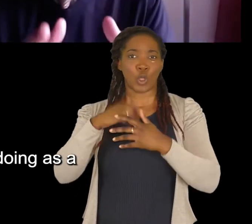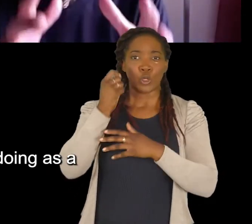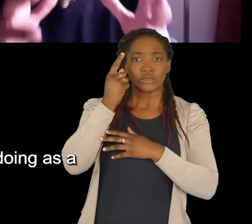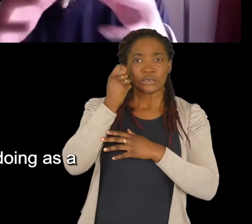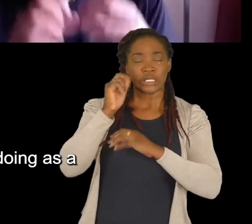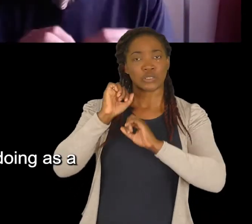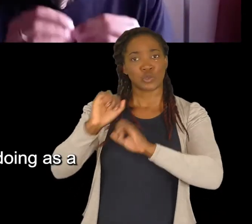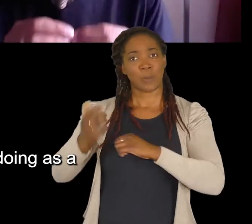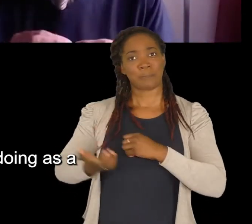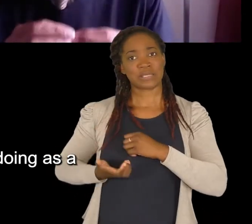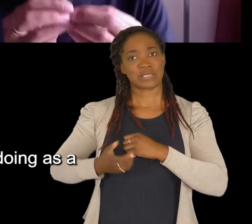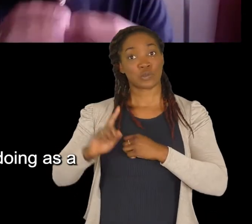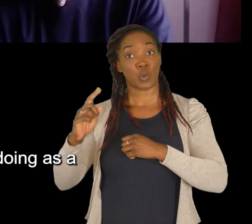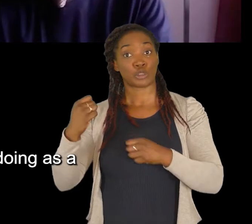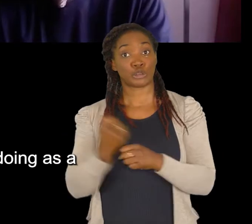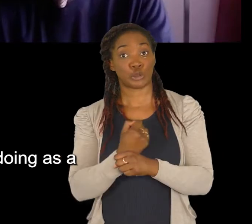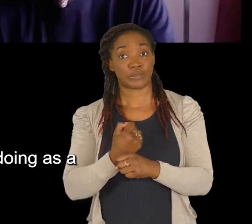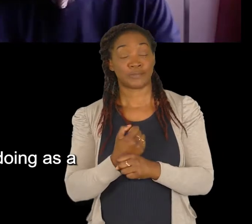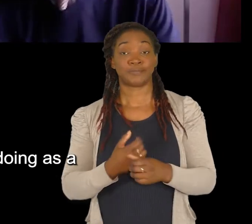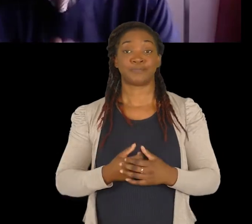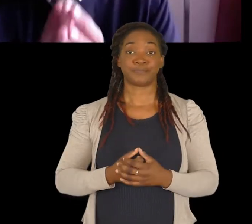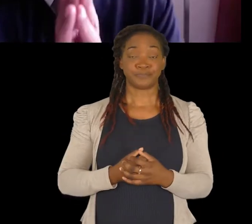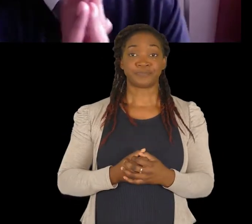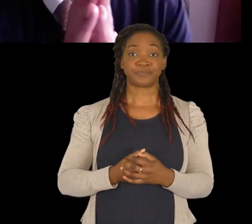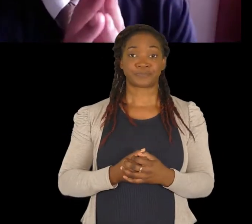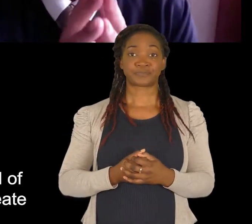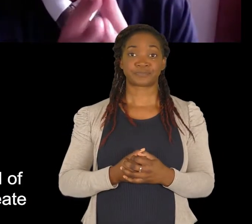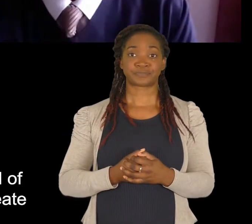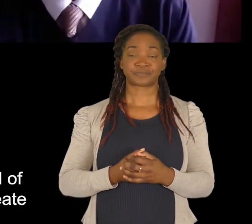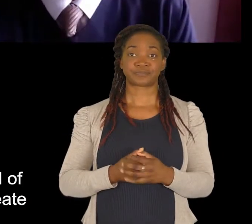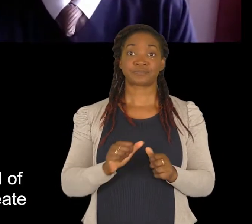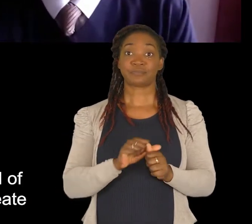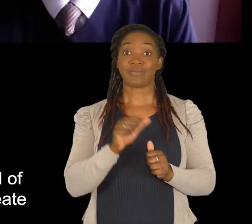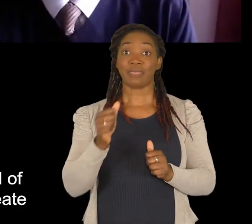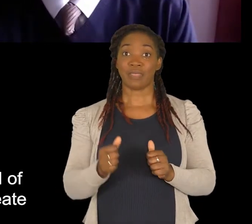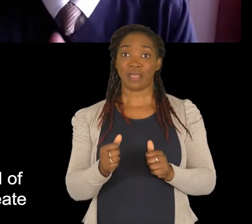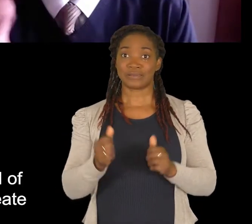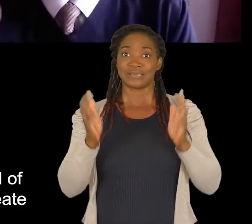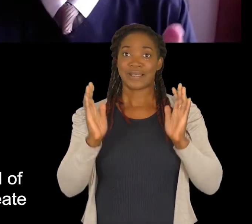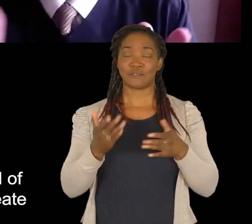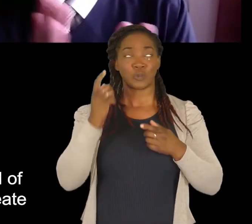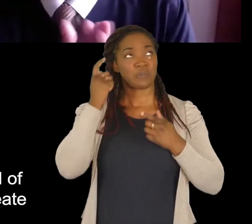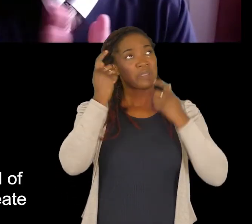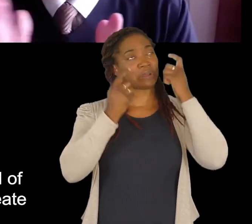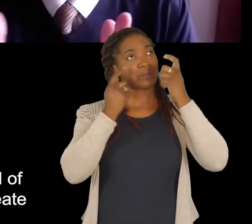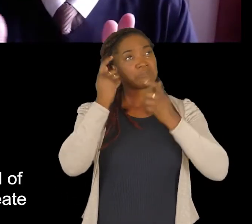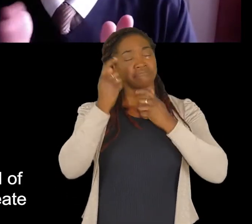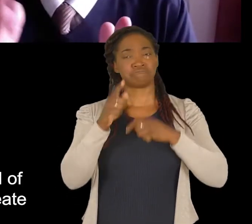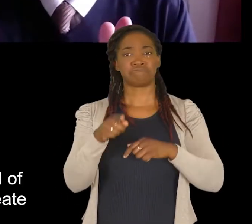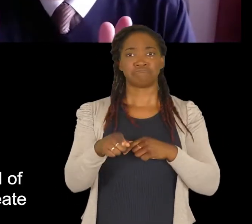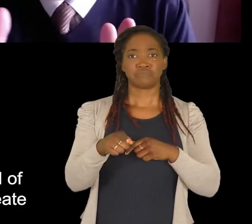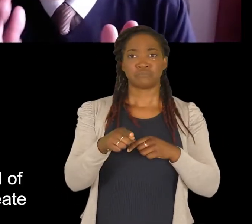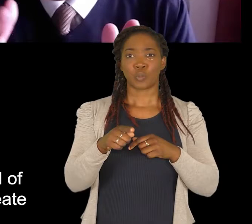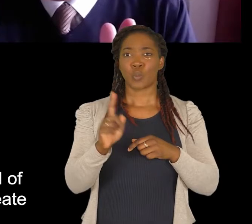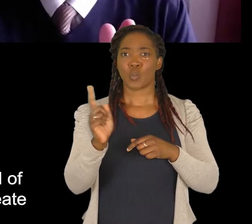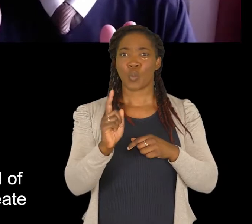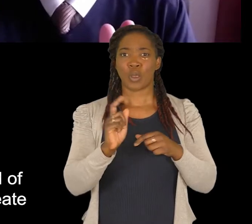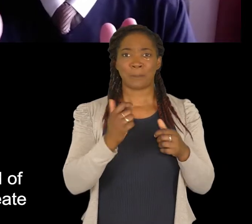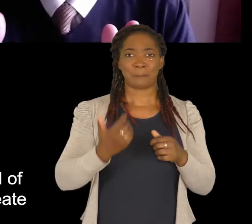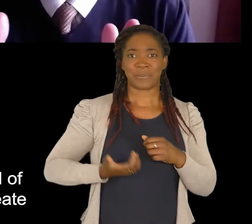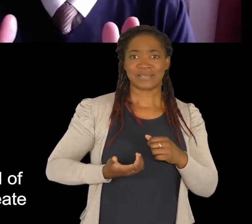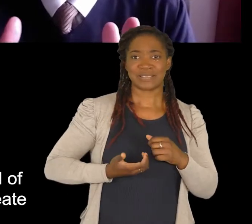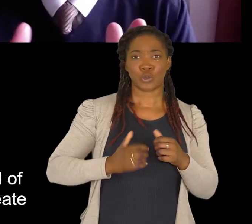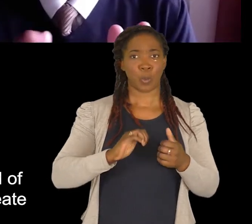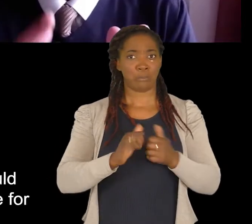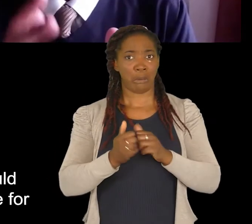what it is that you are doing as a business, right? And then you have to think about what kind of businesses or partnerships that you